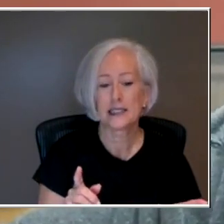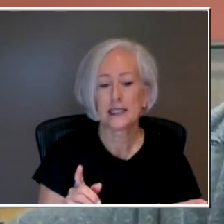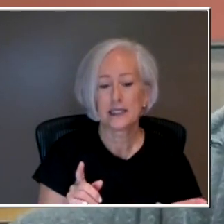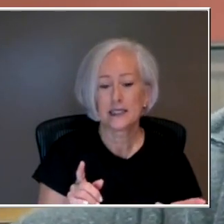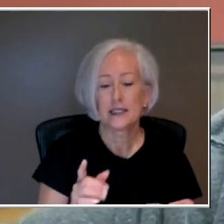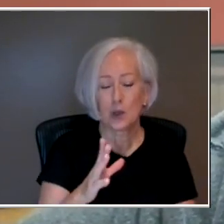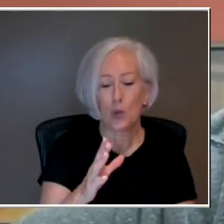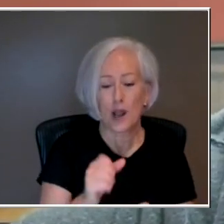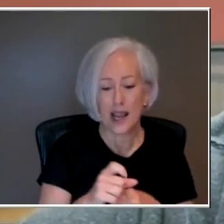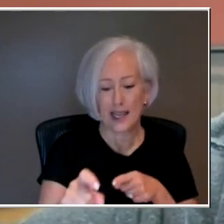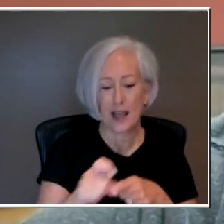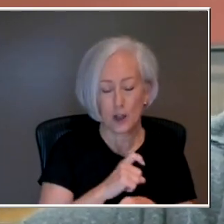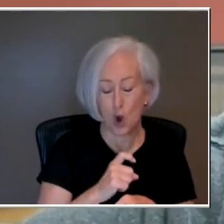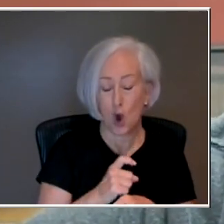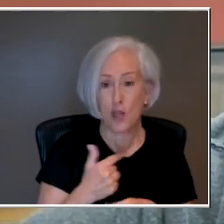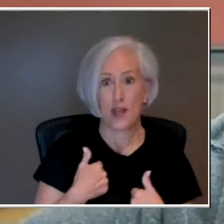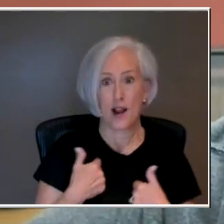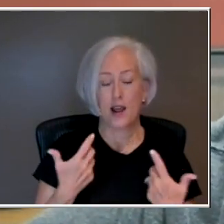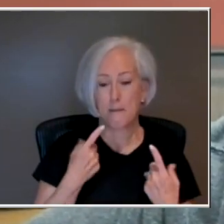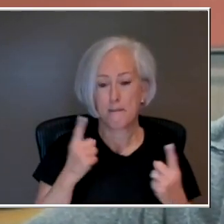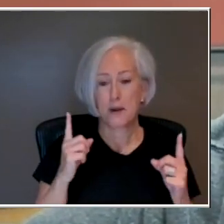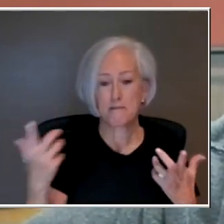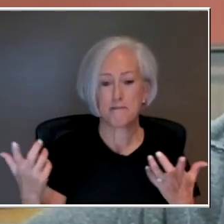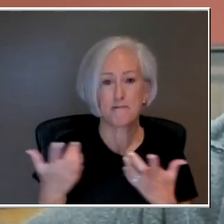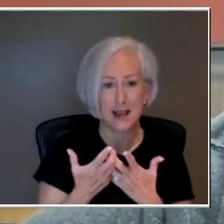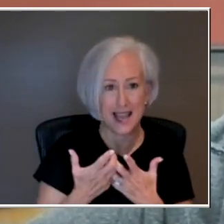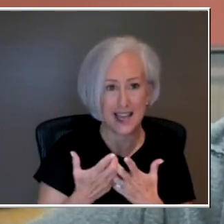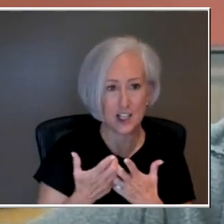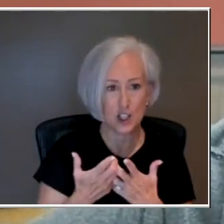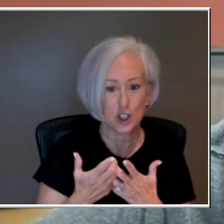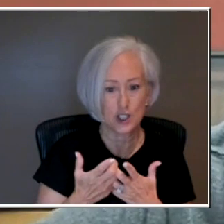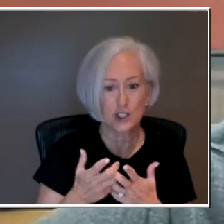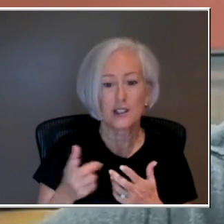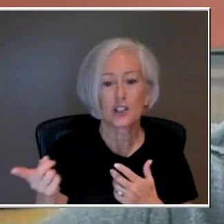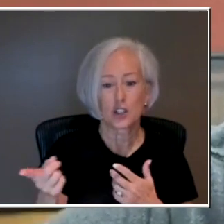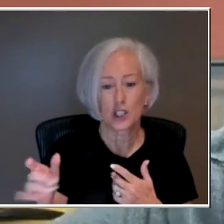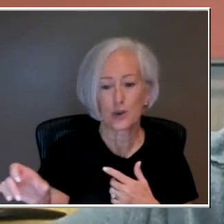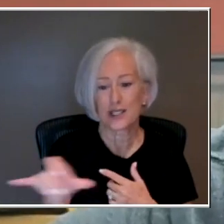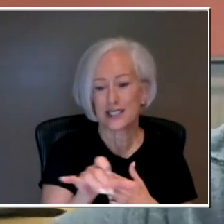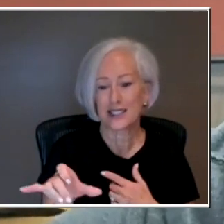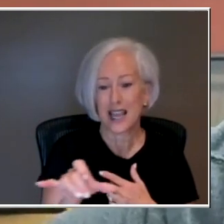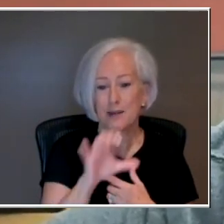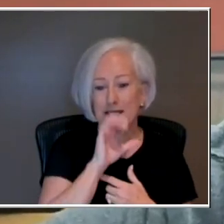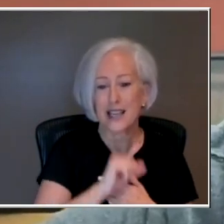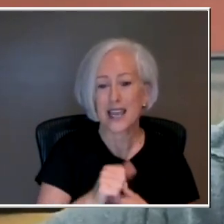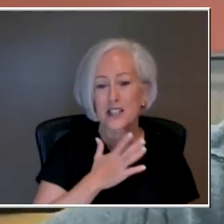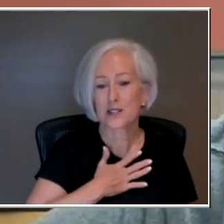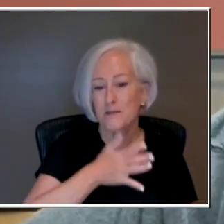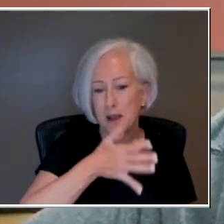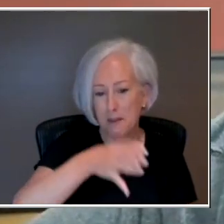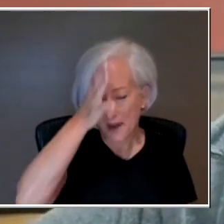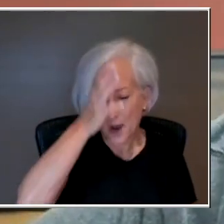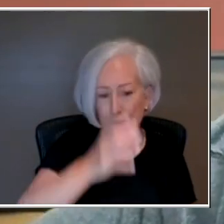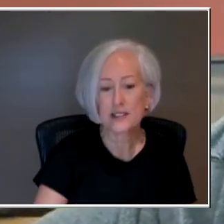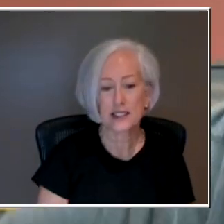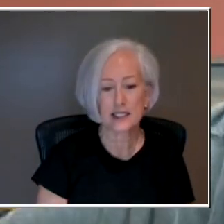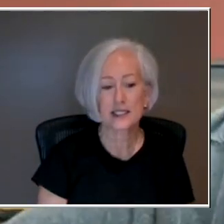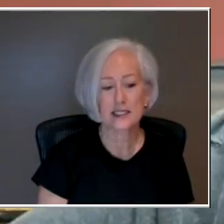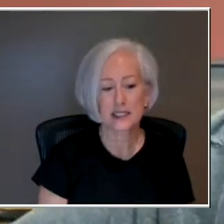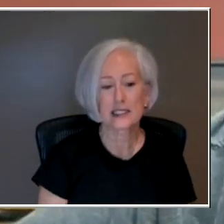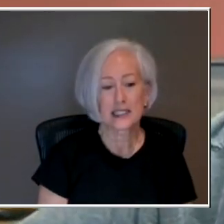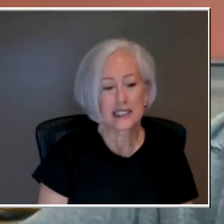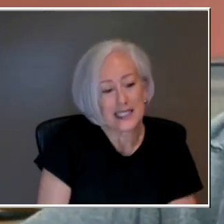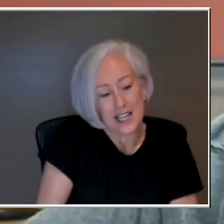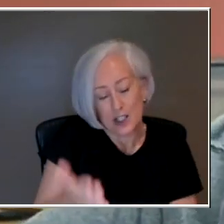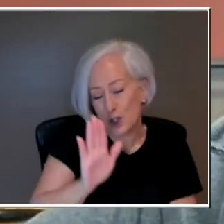the call that I had matched with someone, she was very similar, close to age with my parents, and you don't know who